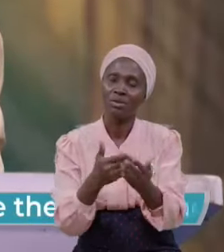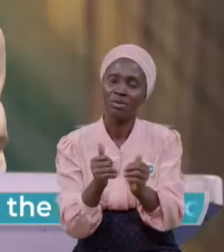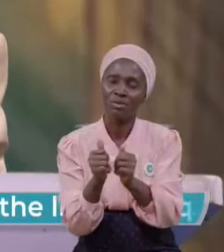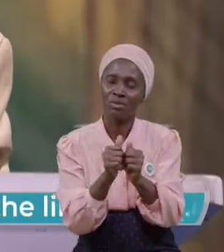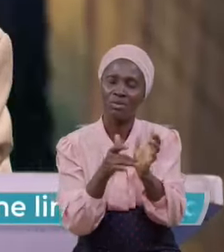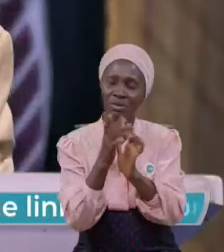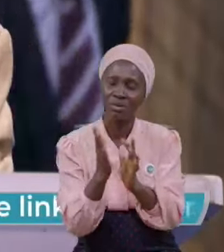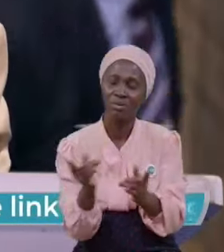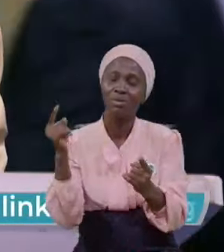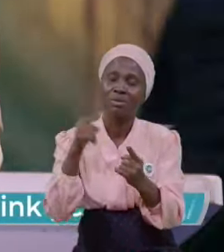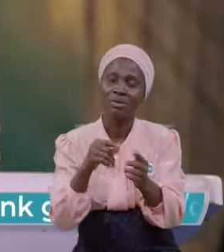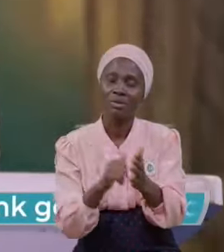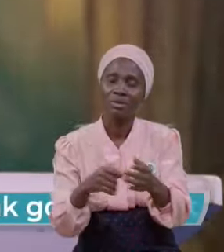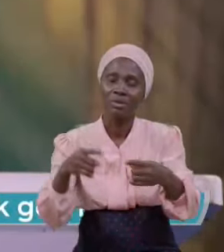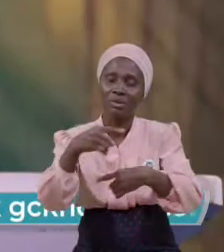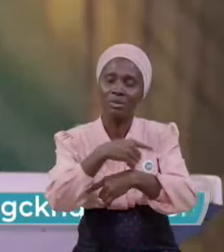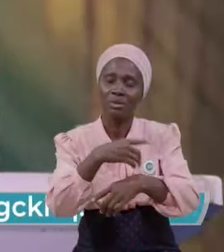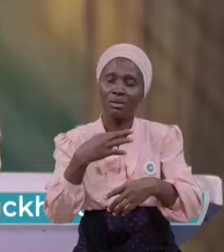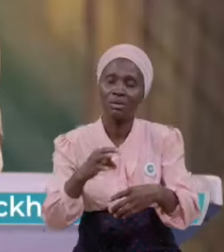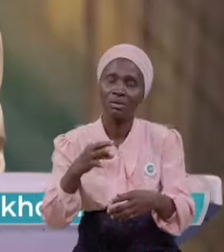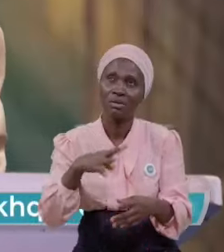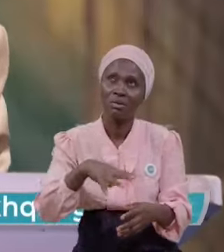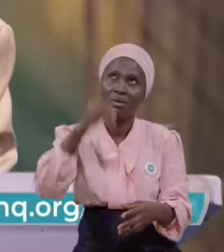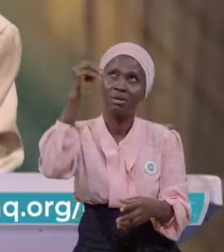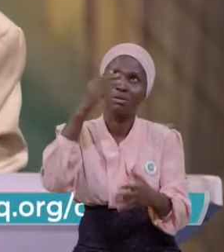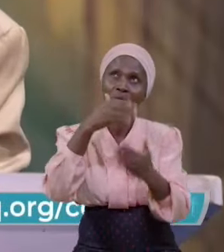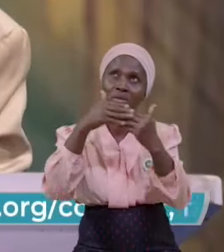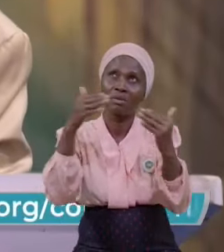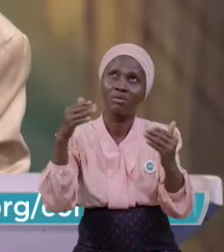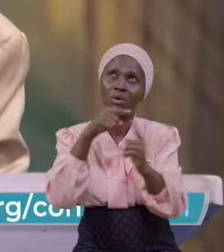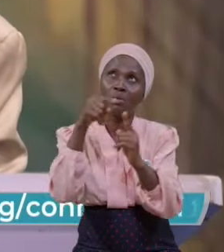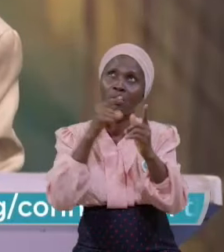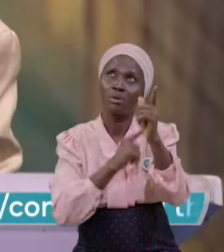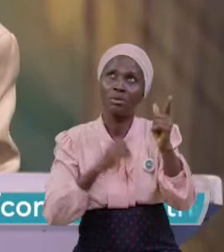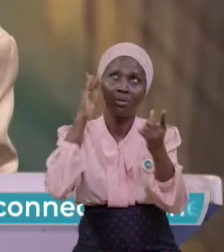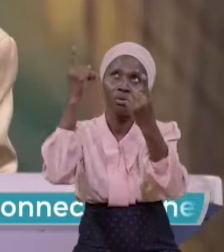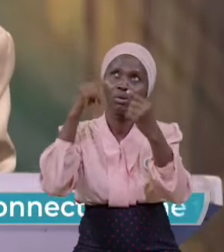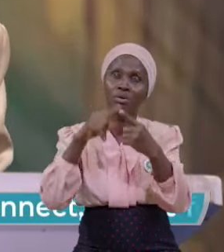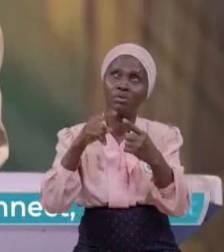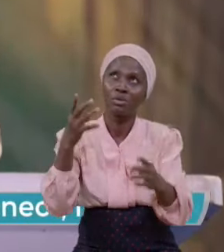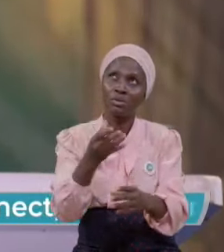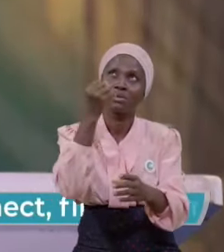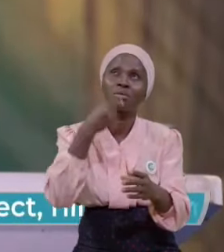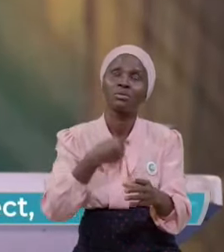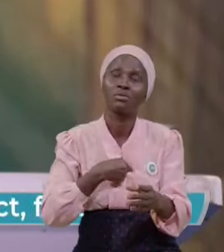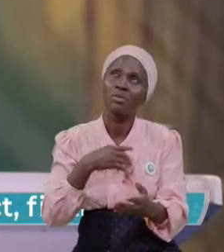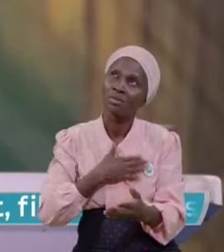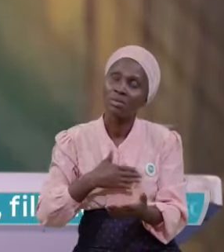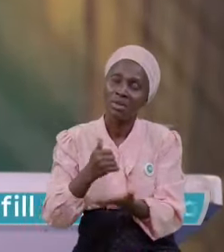day when the Lord will come for me. Help me to remain altogether a Christian.